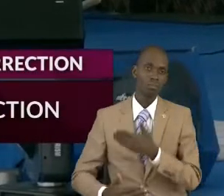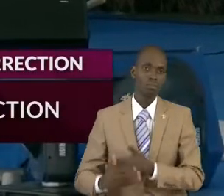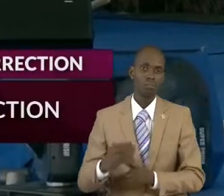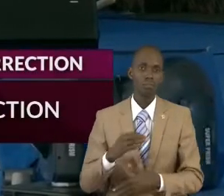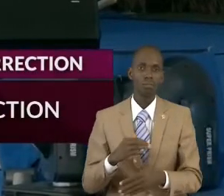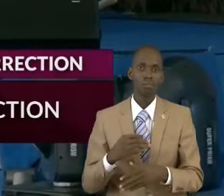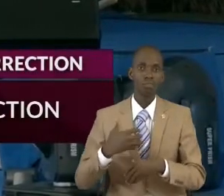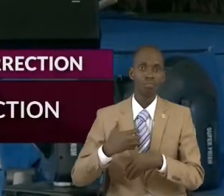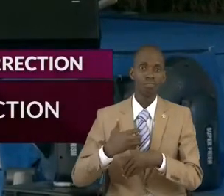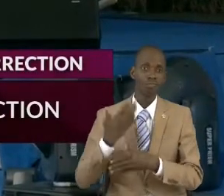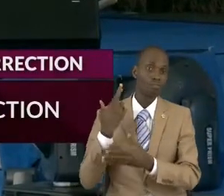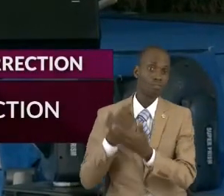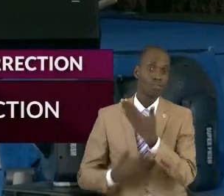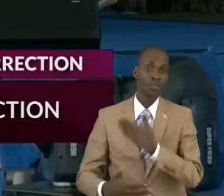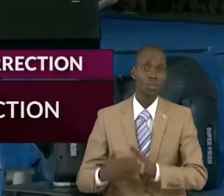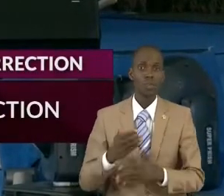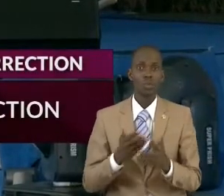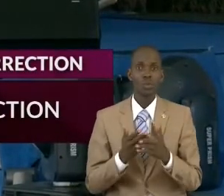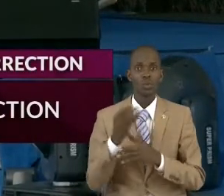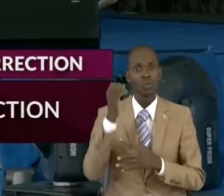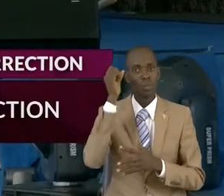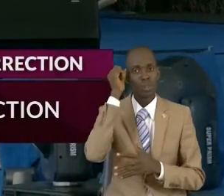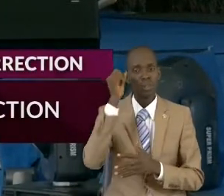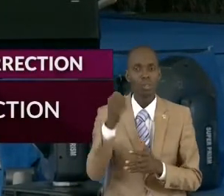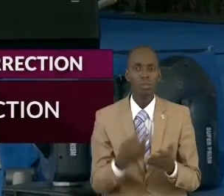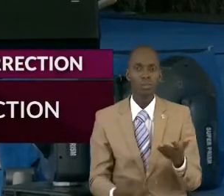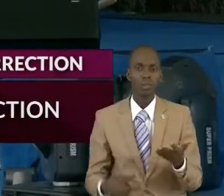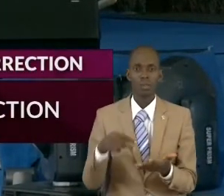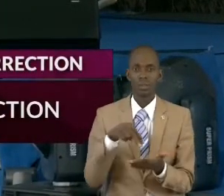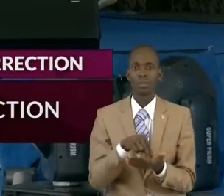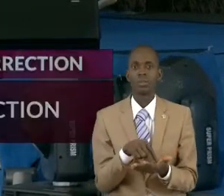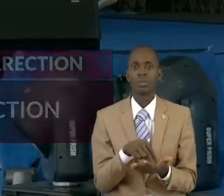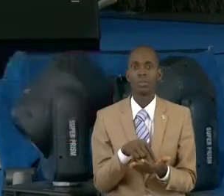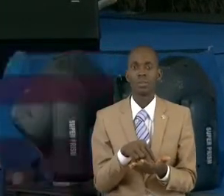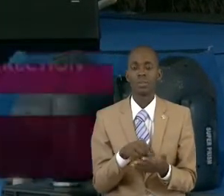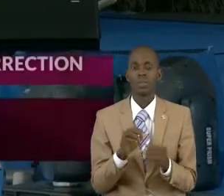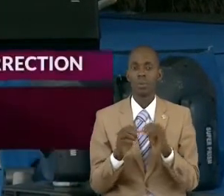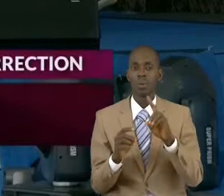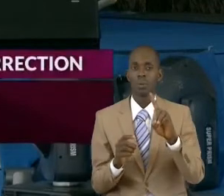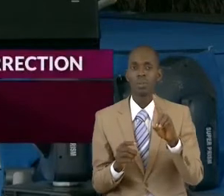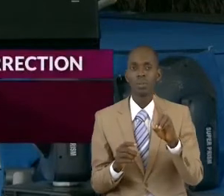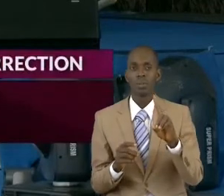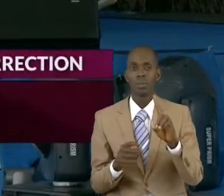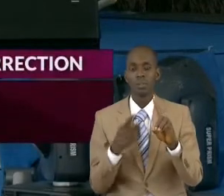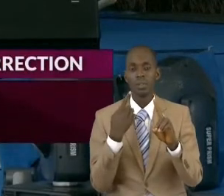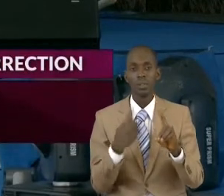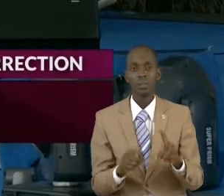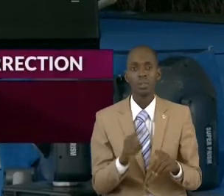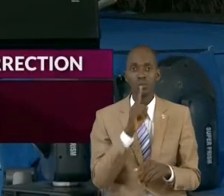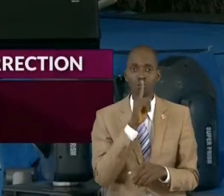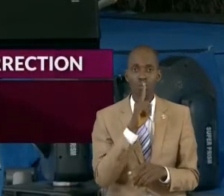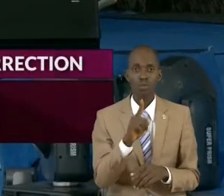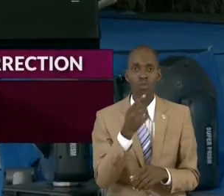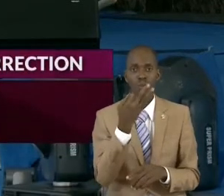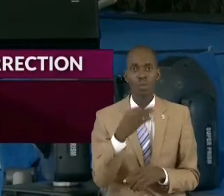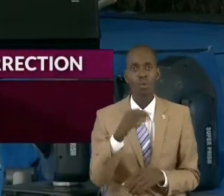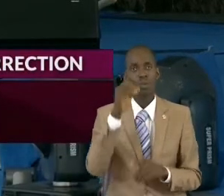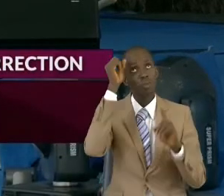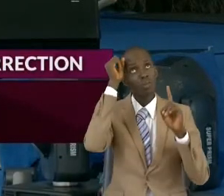his resurrection. Number one, the reality of his